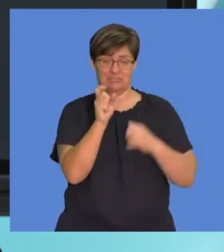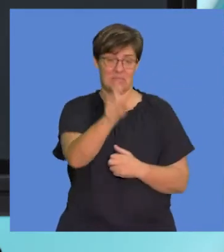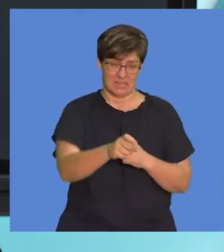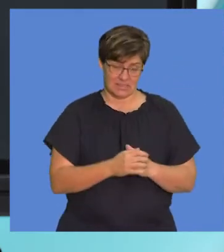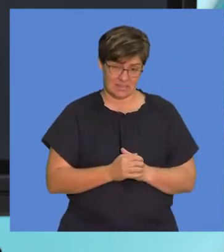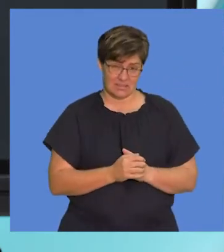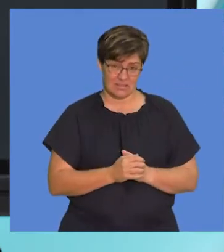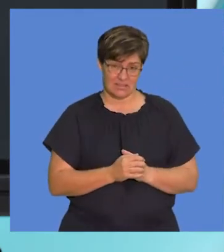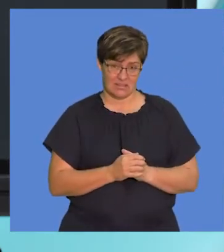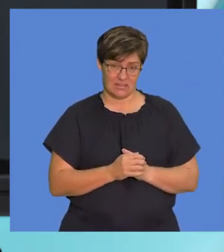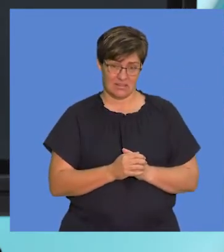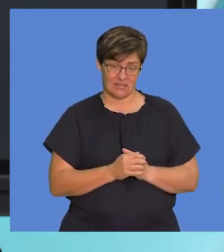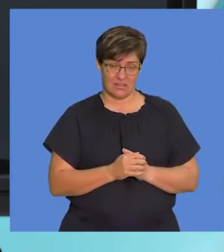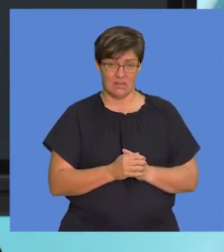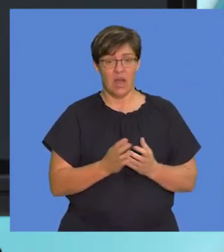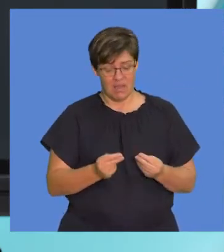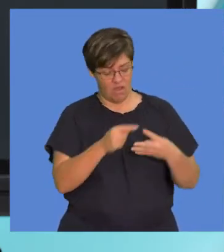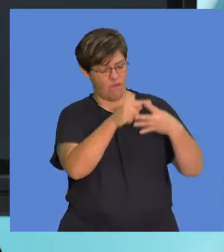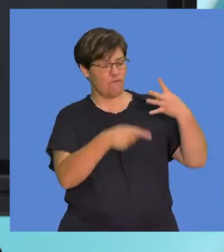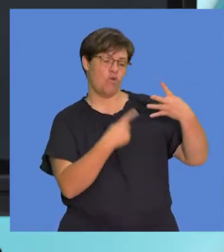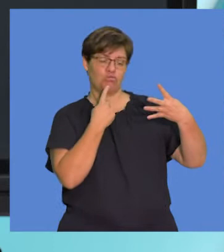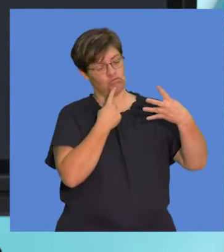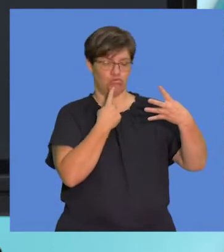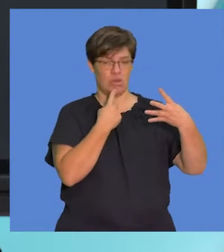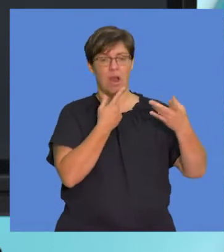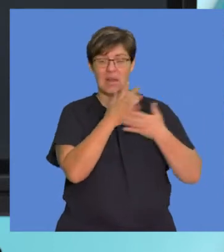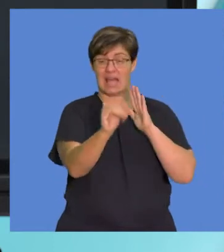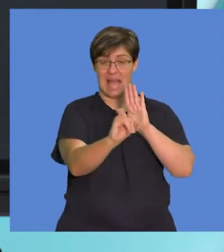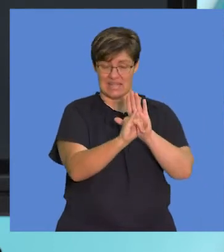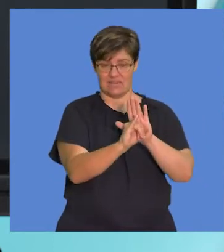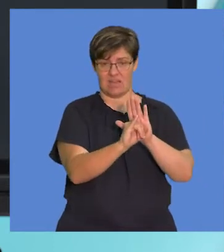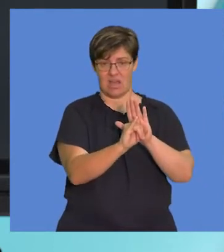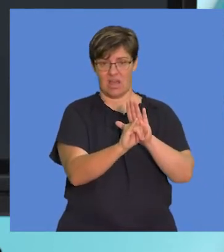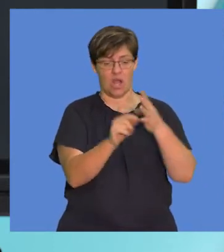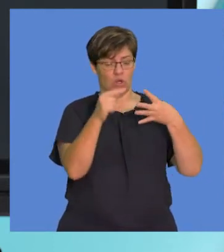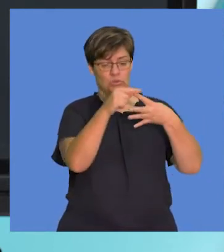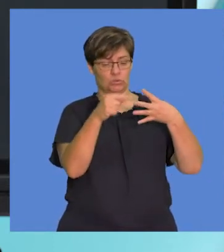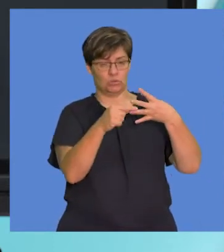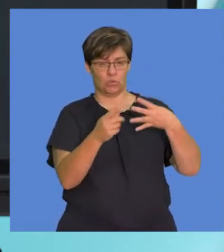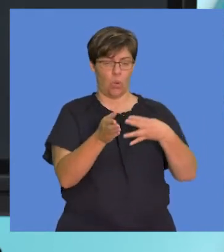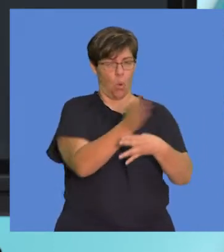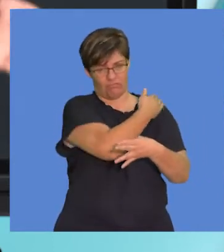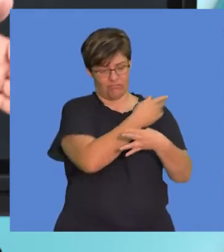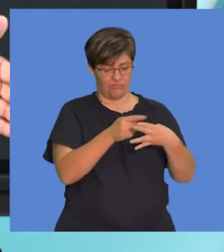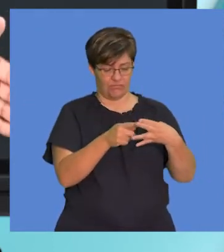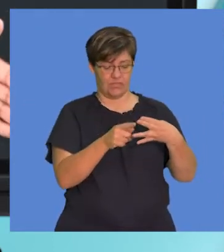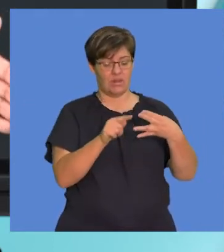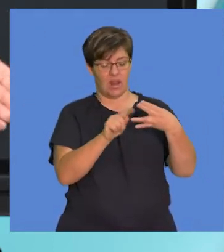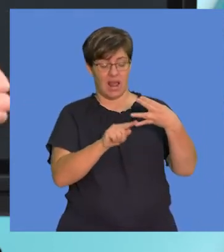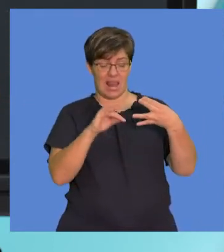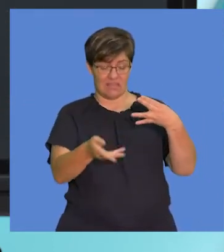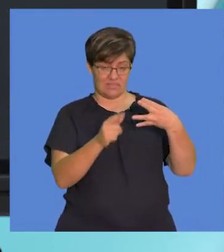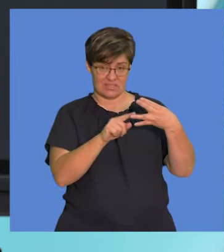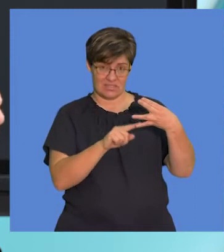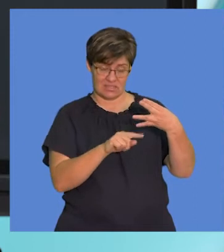mind, we are given, 4, possible options, and then now we need to identify the 2 distractors so that we get that out of the way.